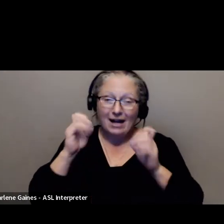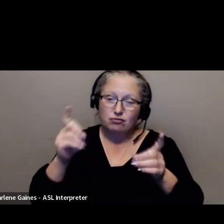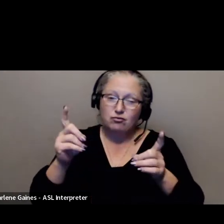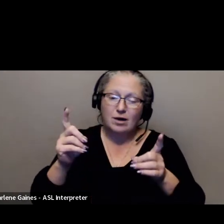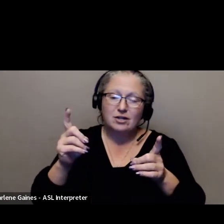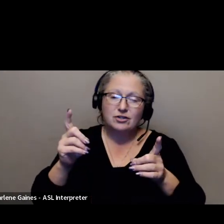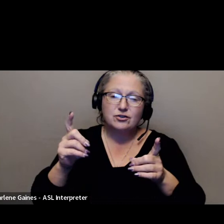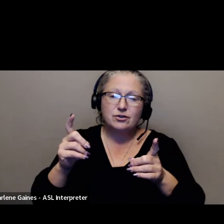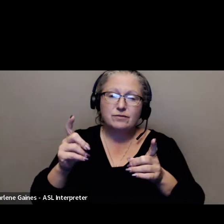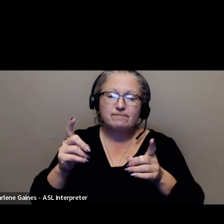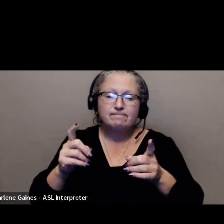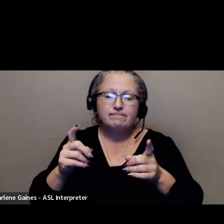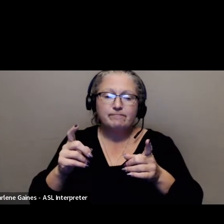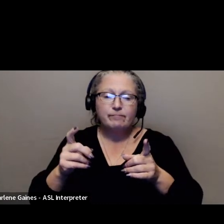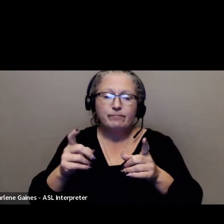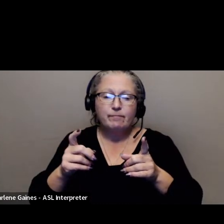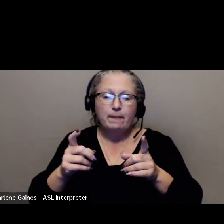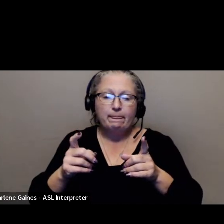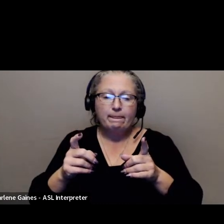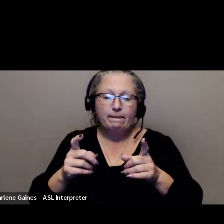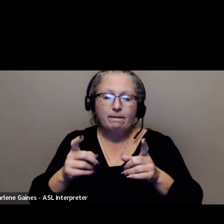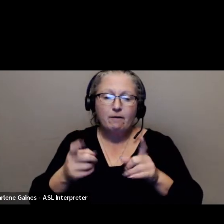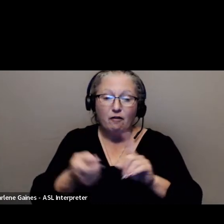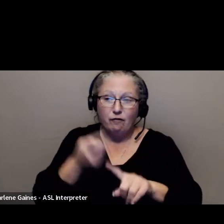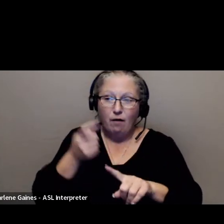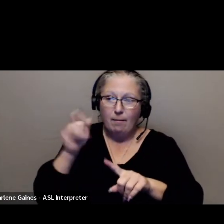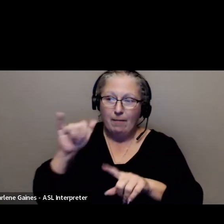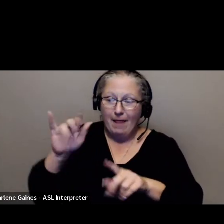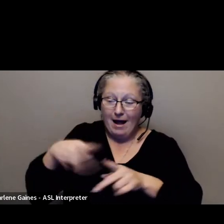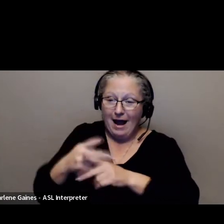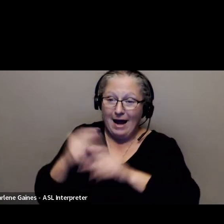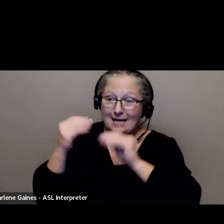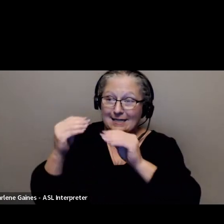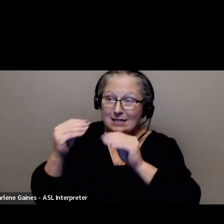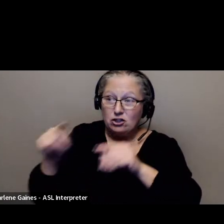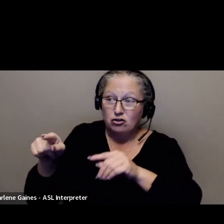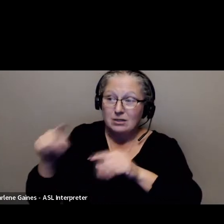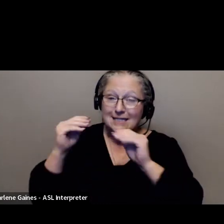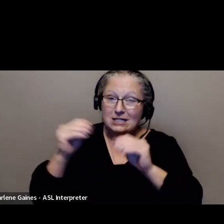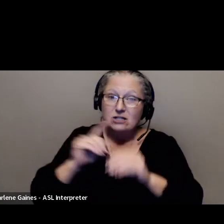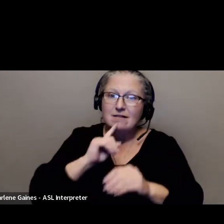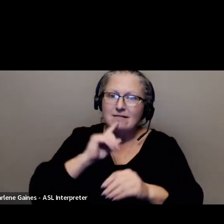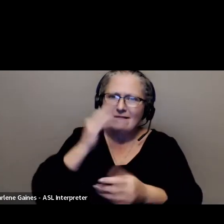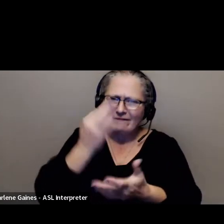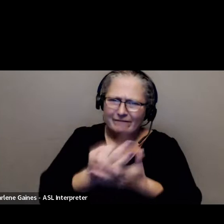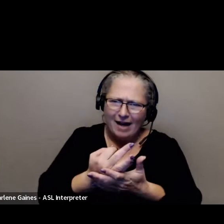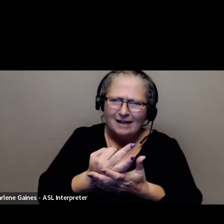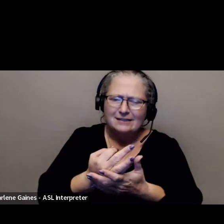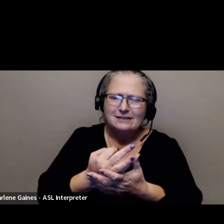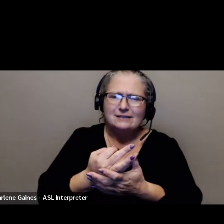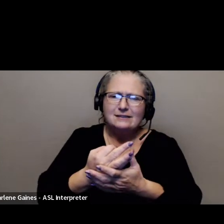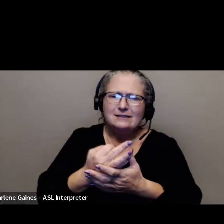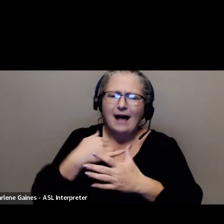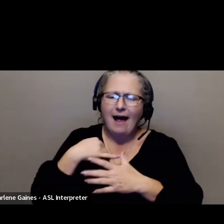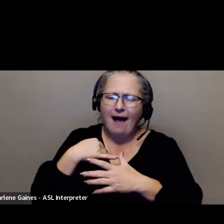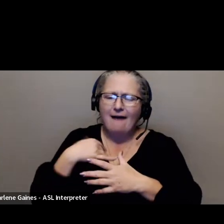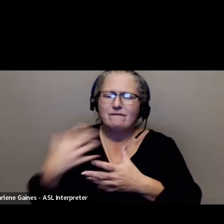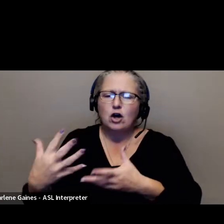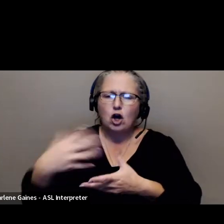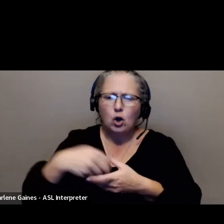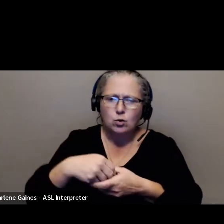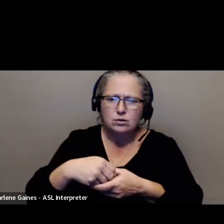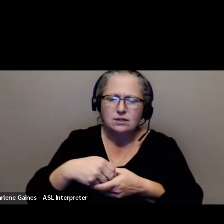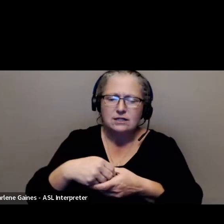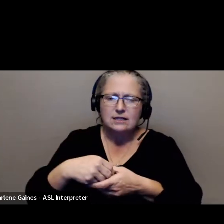education from these type of teachers that teach actual facts and have an inclusive